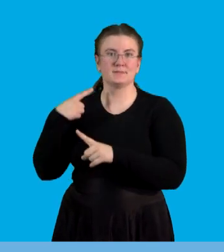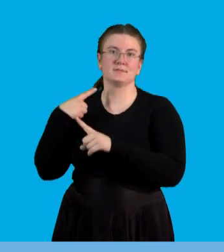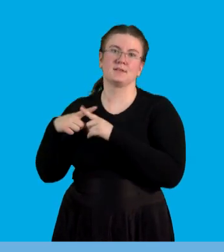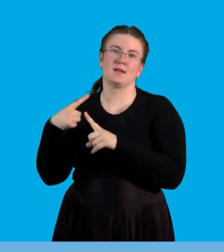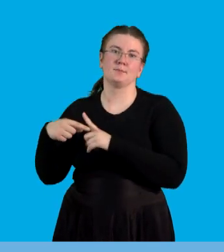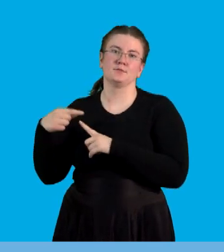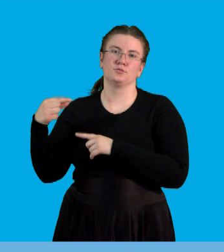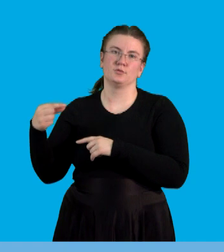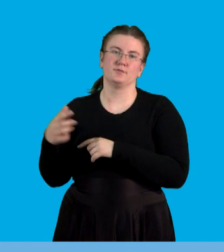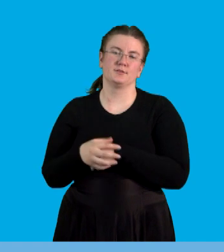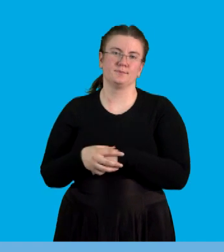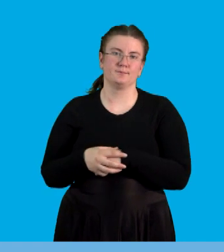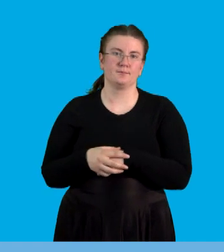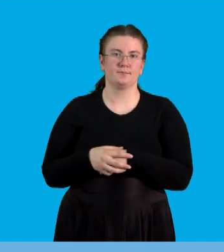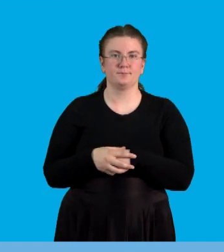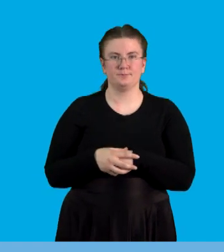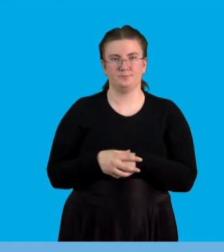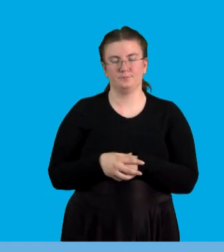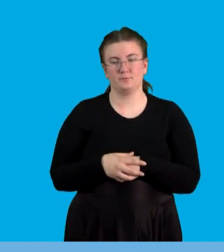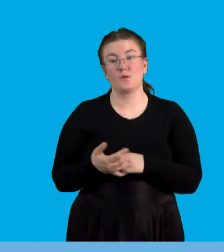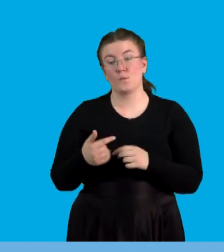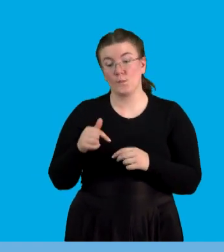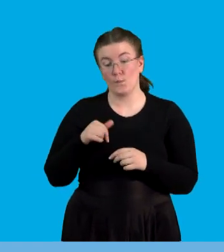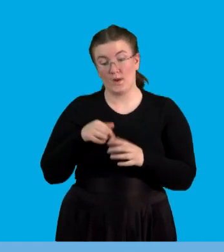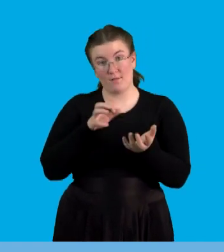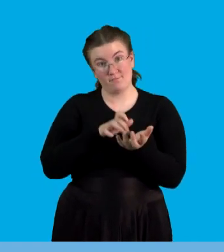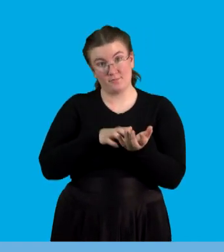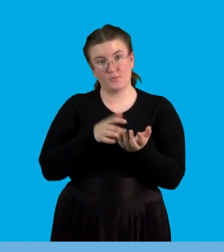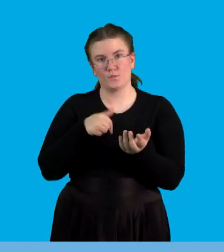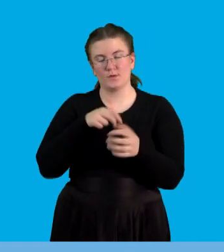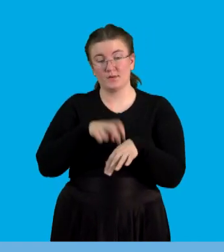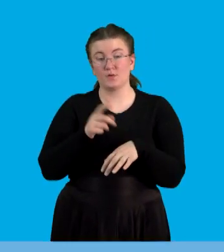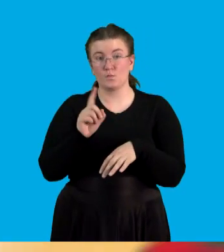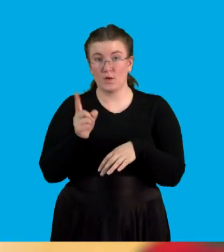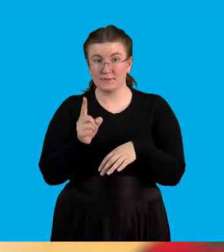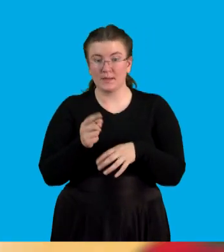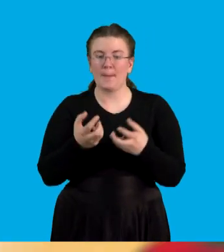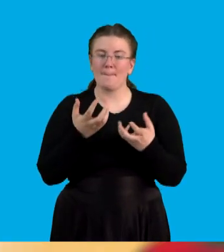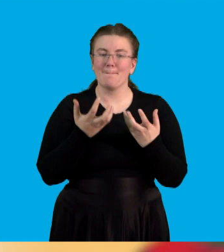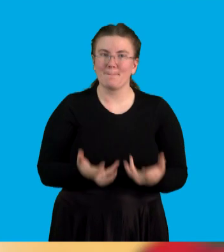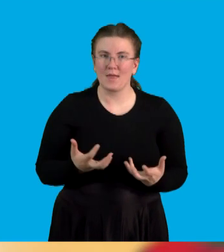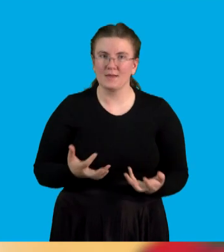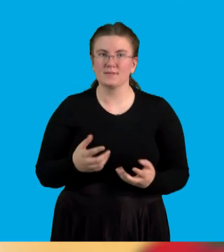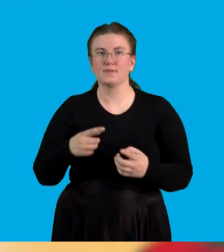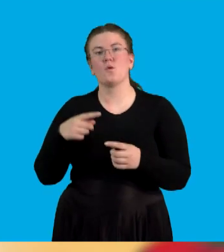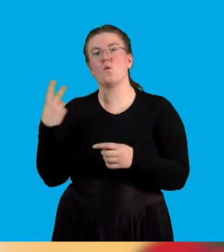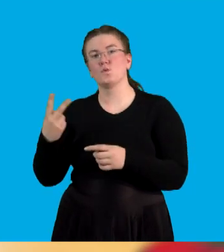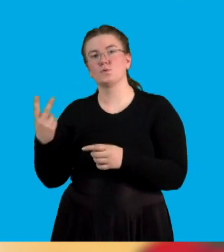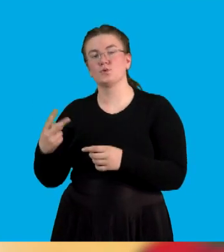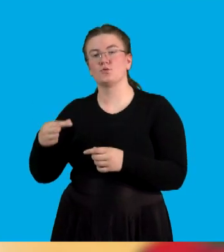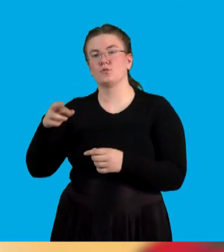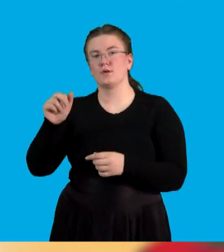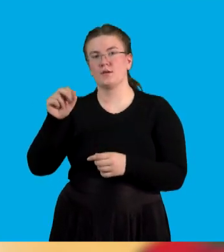So for us to be able to calculate the weight of an object, we need the object's mass and the gravitational acceleration of that